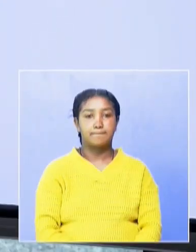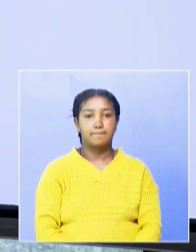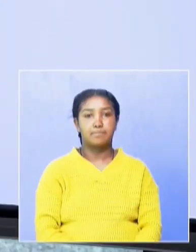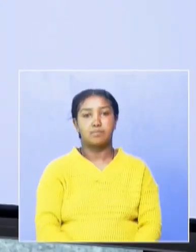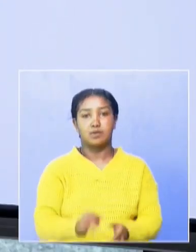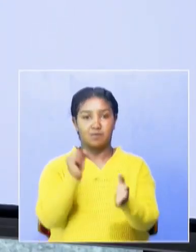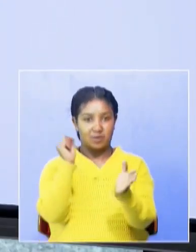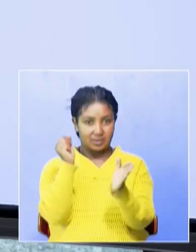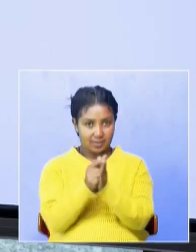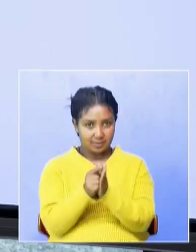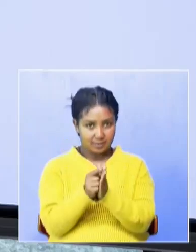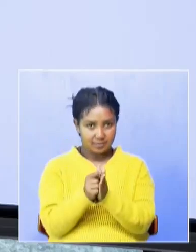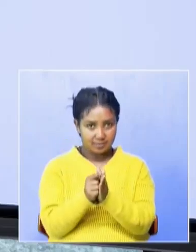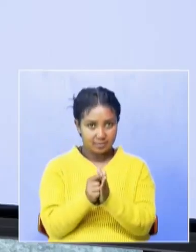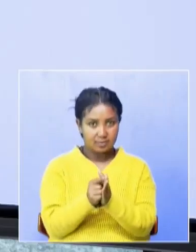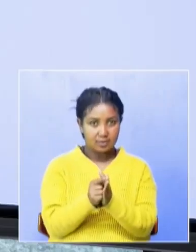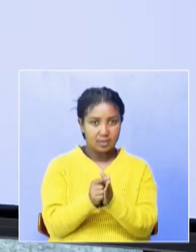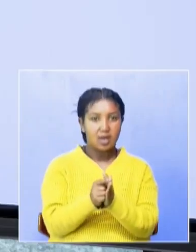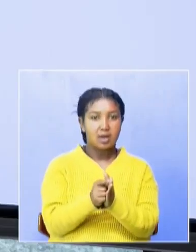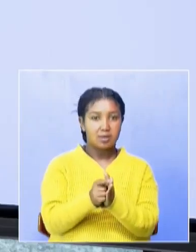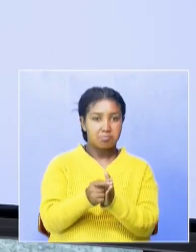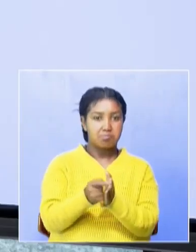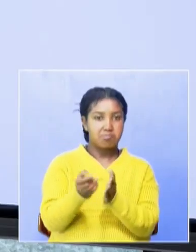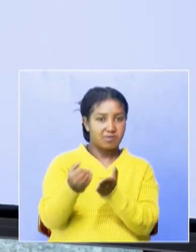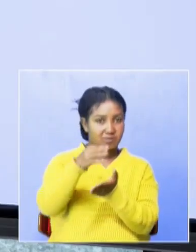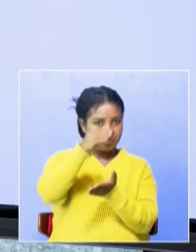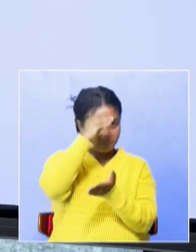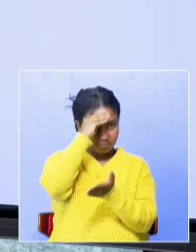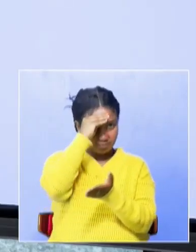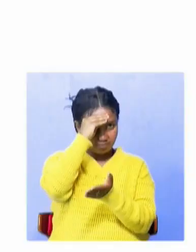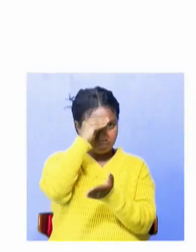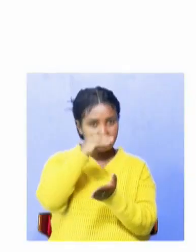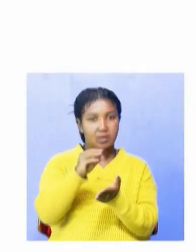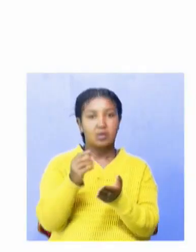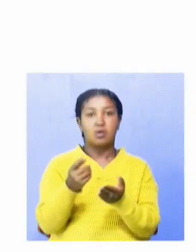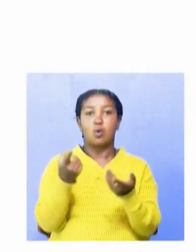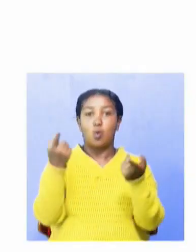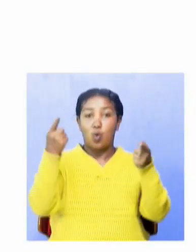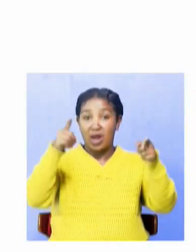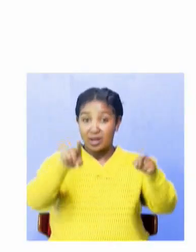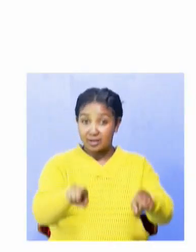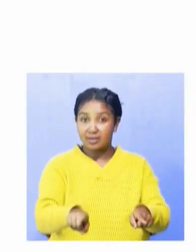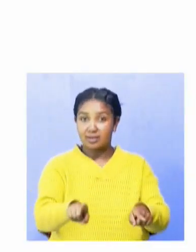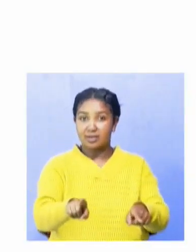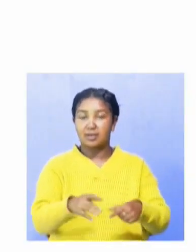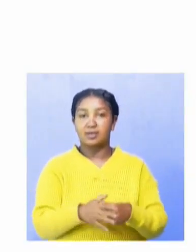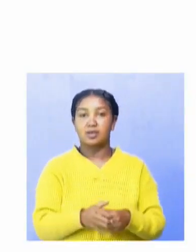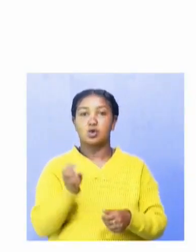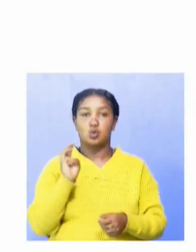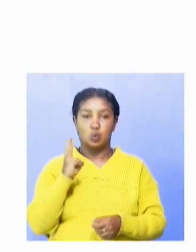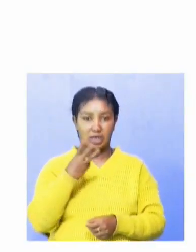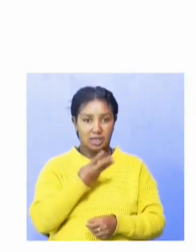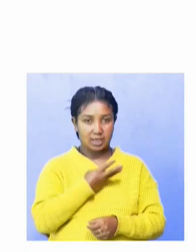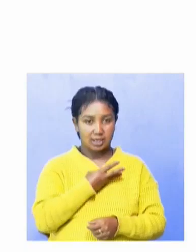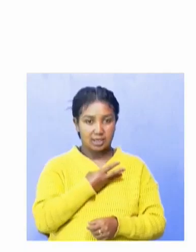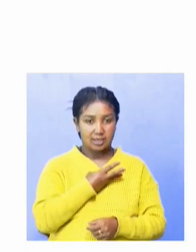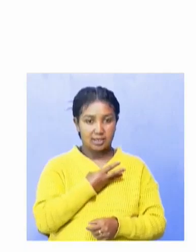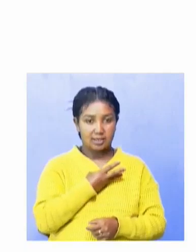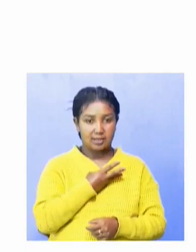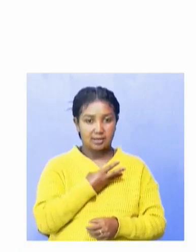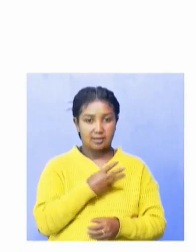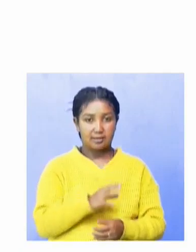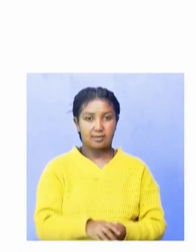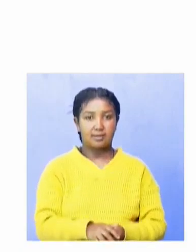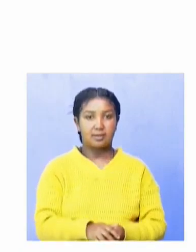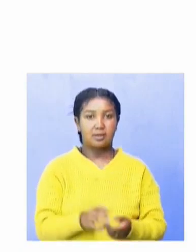For example, here as we've said so far, when we